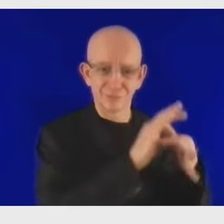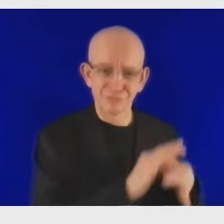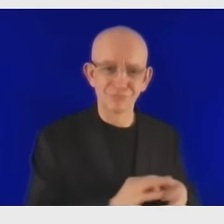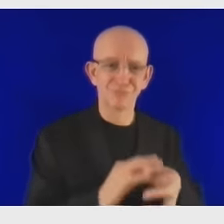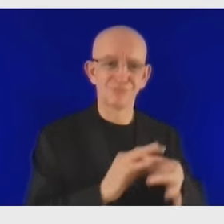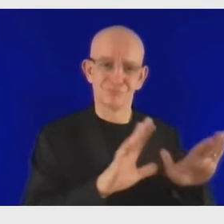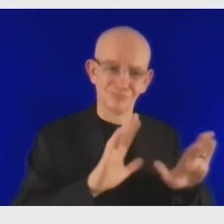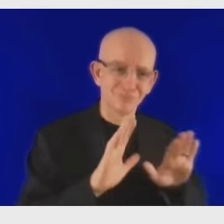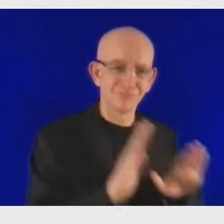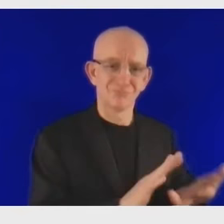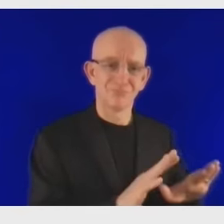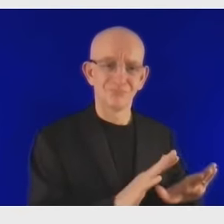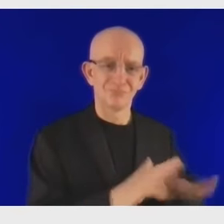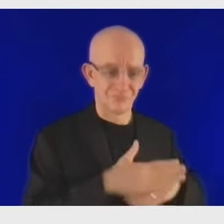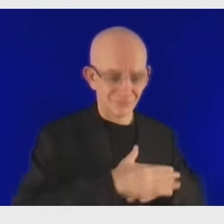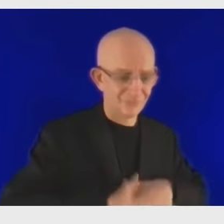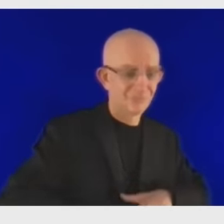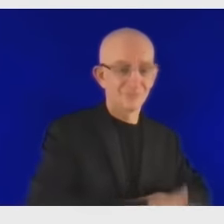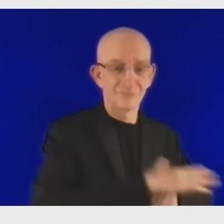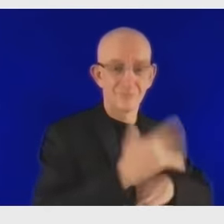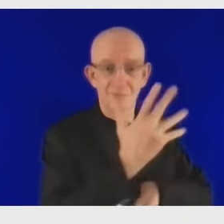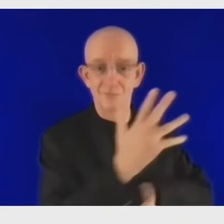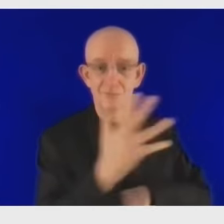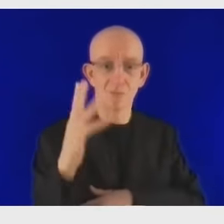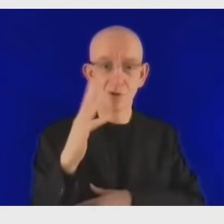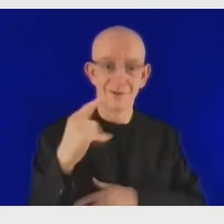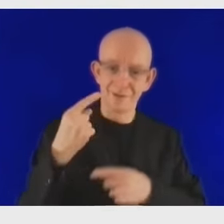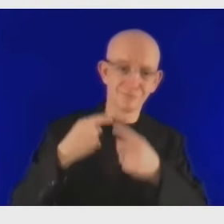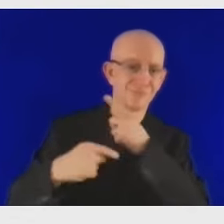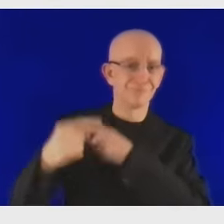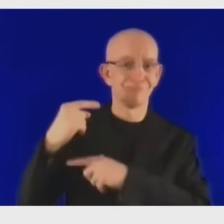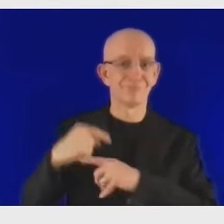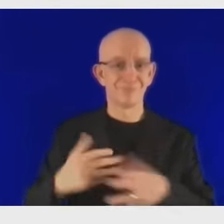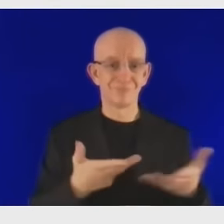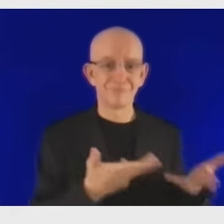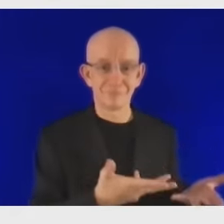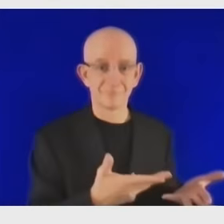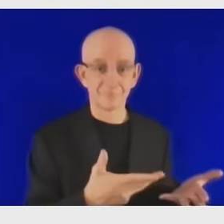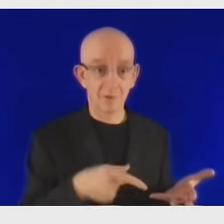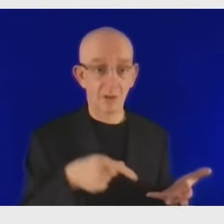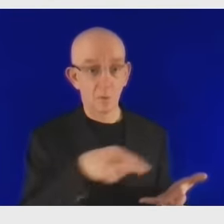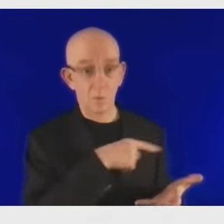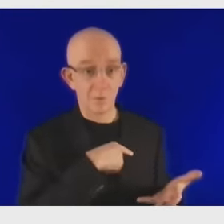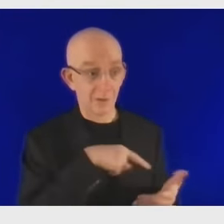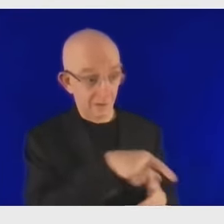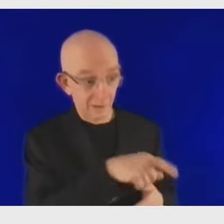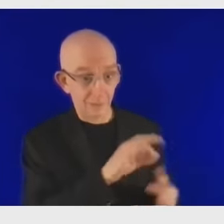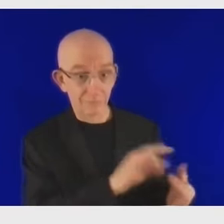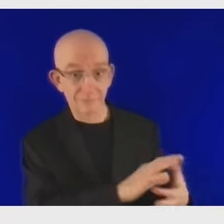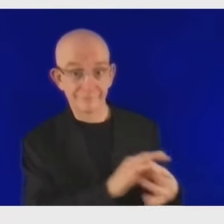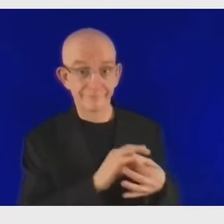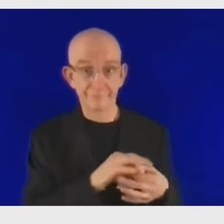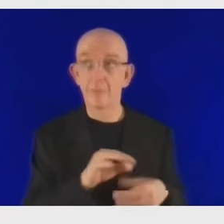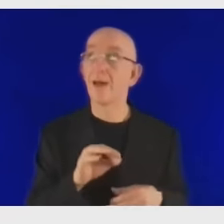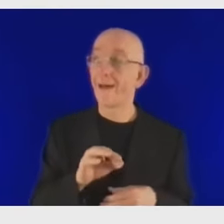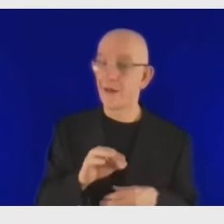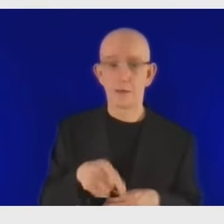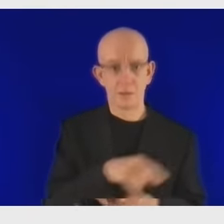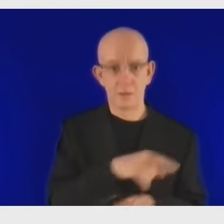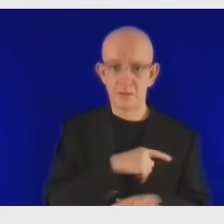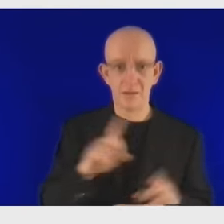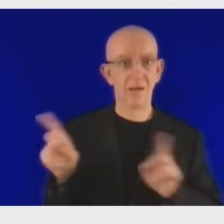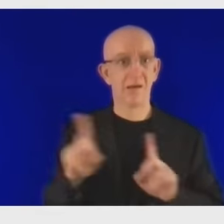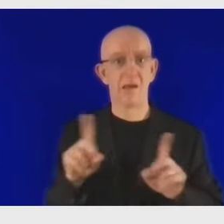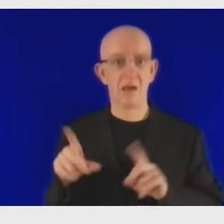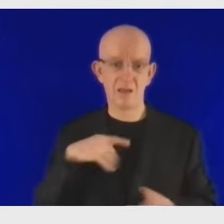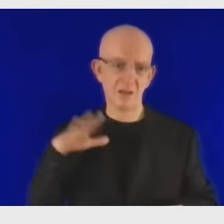it is very, very difficult to continue the adaptation and resilience mechanism which we have been doing. And the challenges which we have been